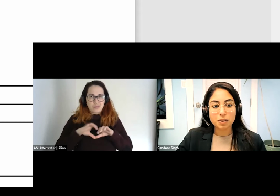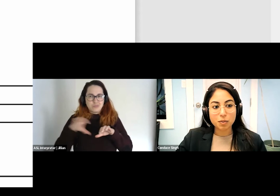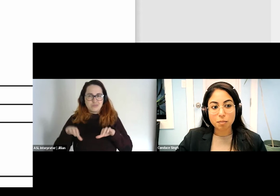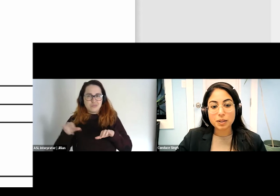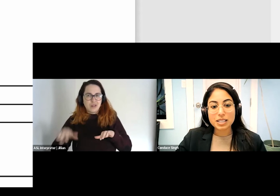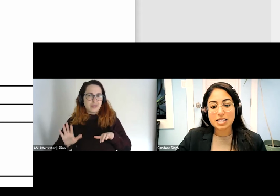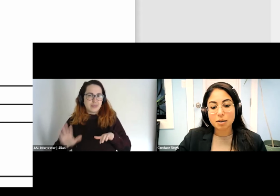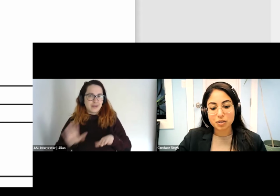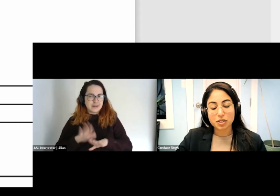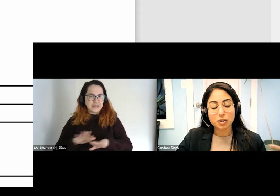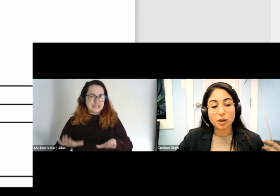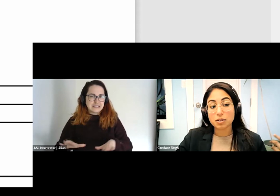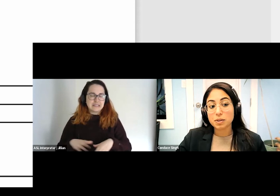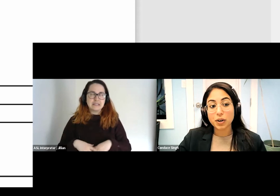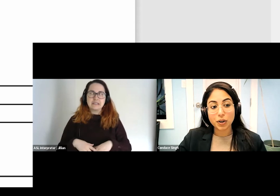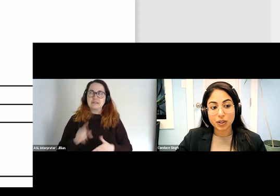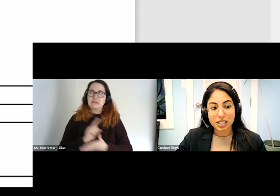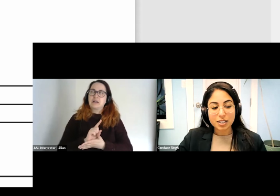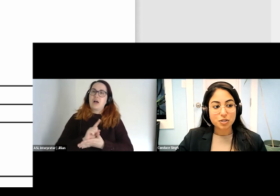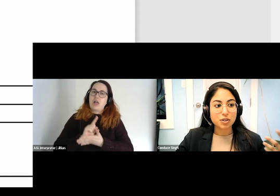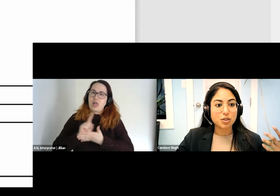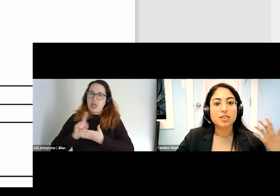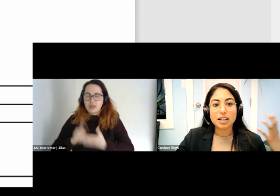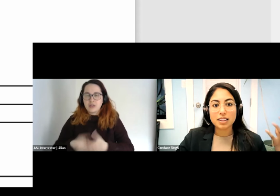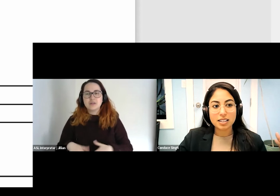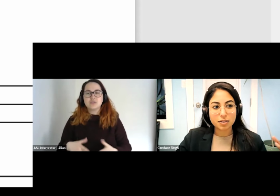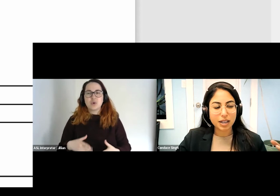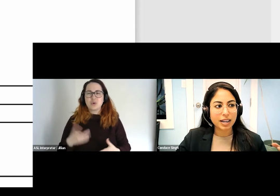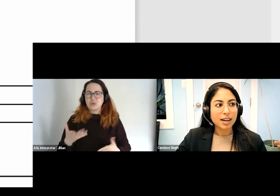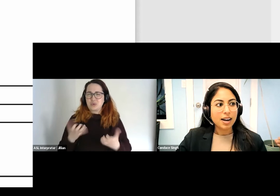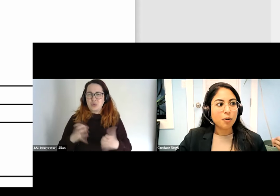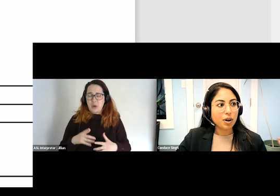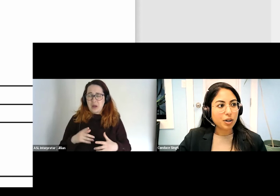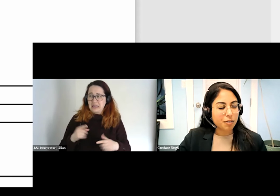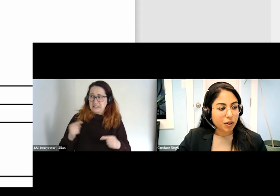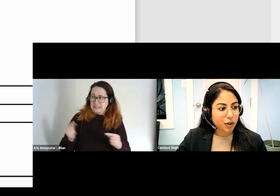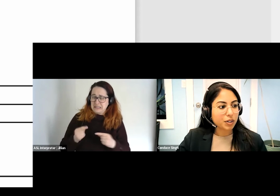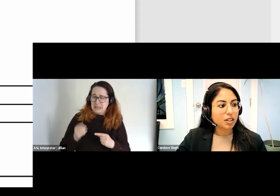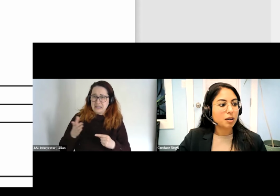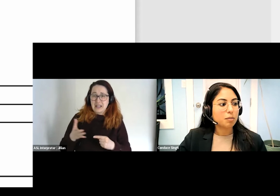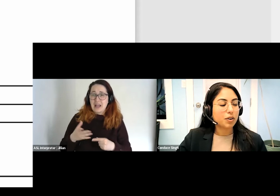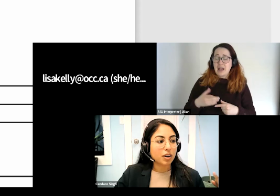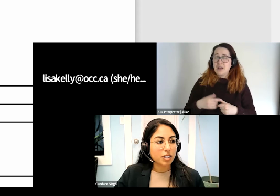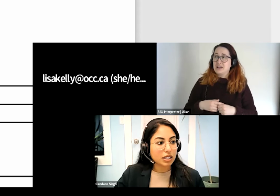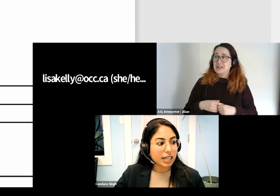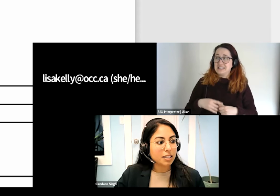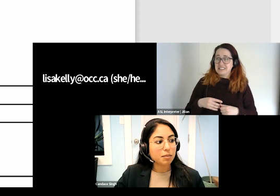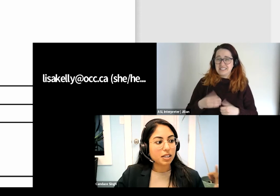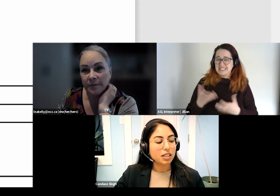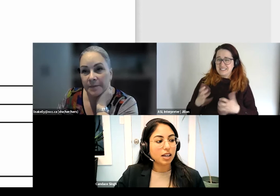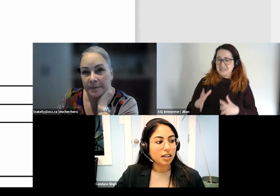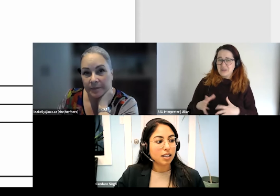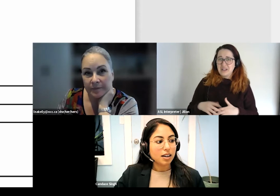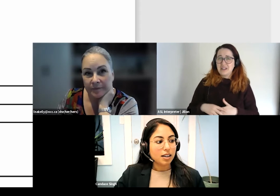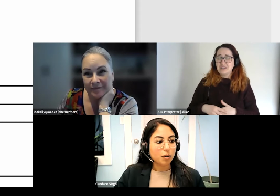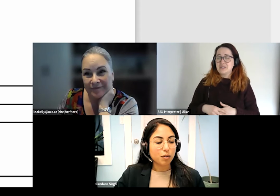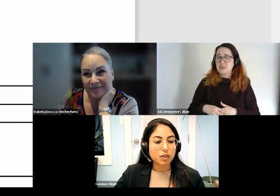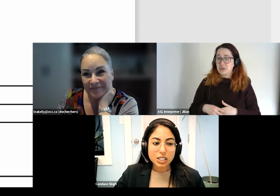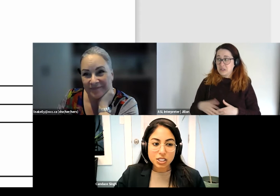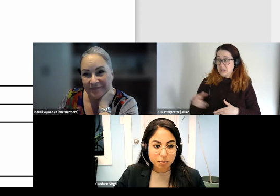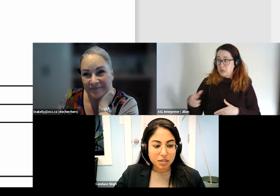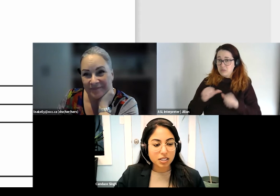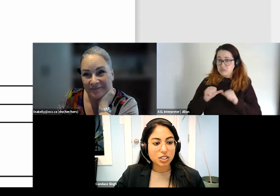people, you want to please that person. You don't want them to be hurt. So you start to think things, okay, I wonder if I'll hurt them and they're not going to like me, and